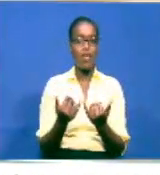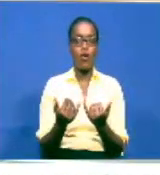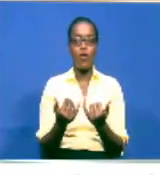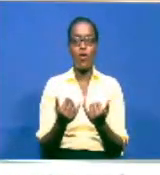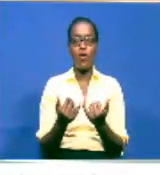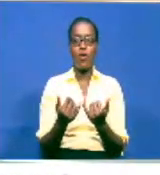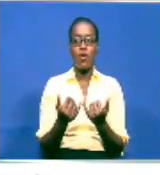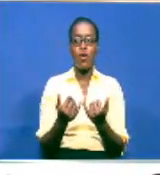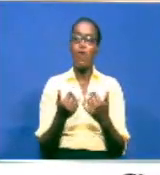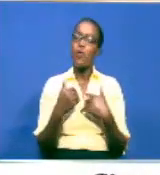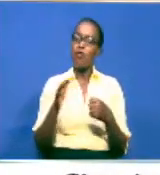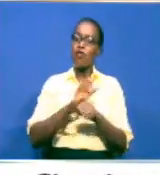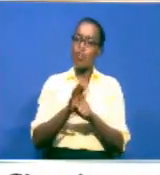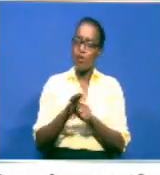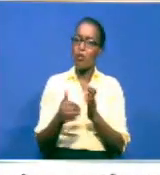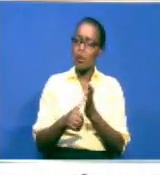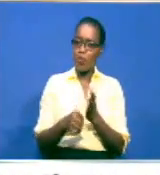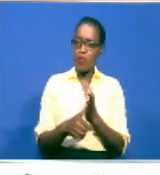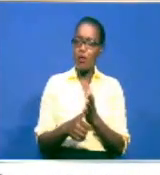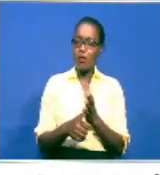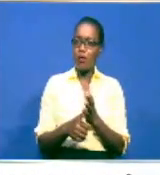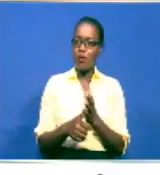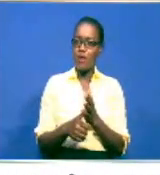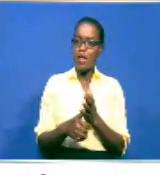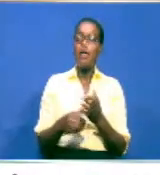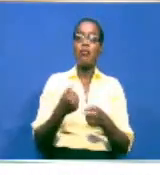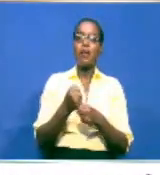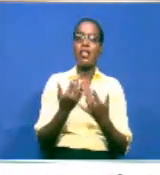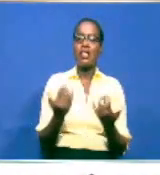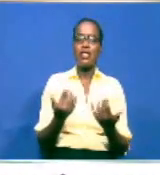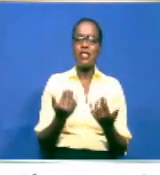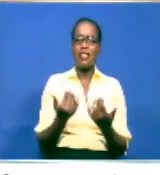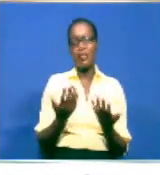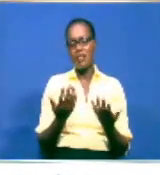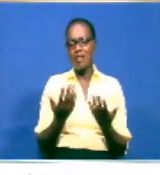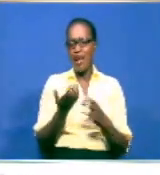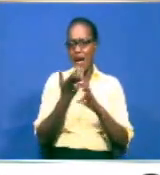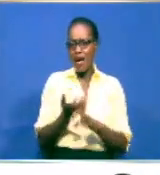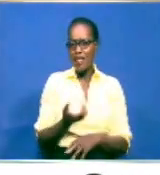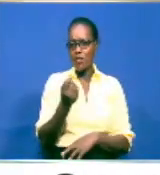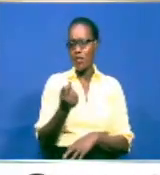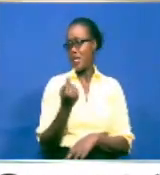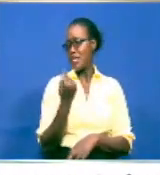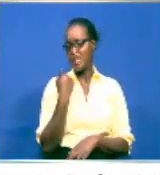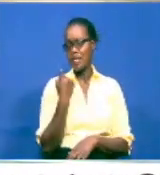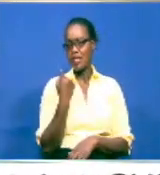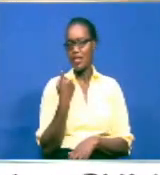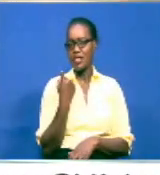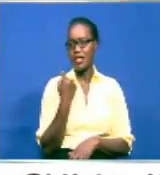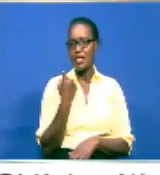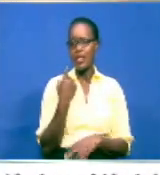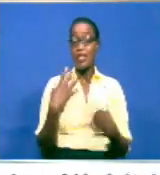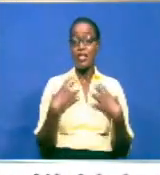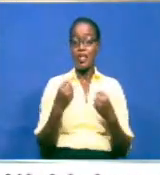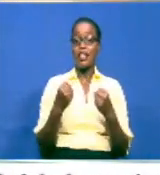have the COVID-19, which of course makes things a little bit trickier. Yesterday, the health